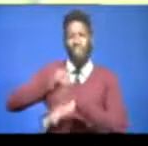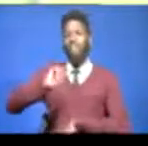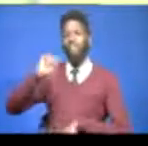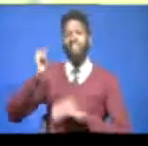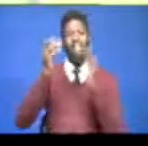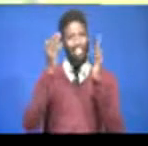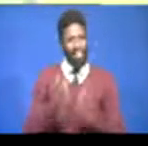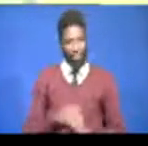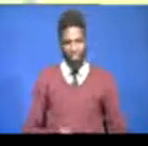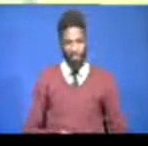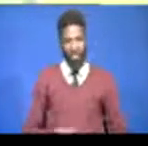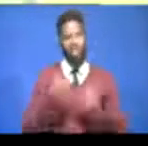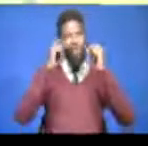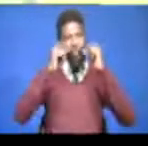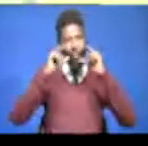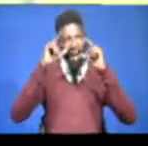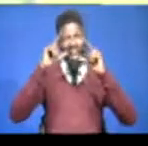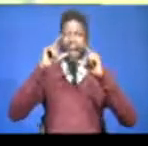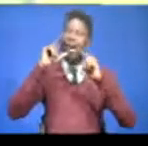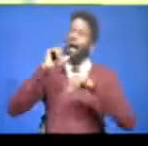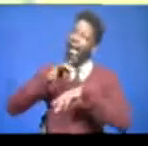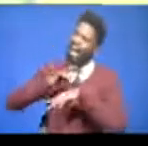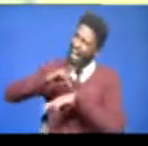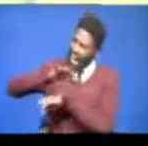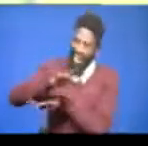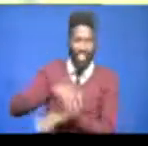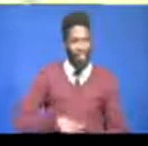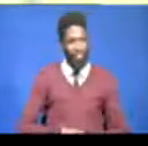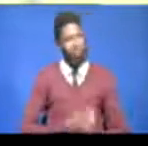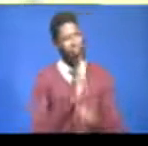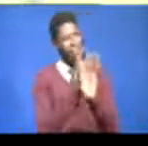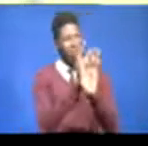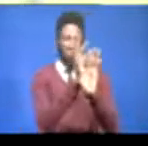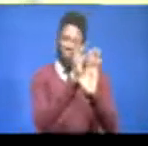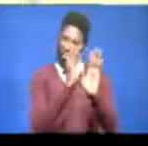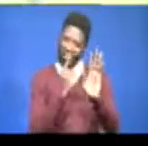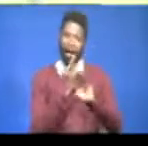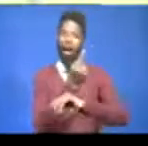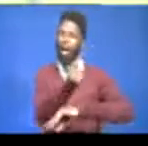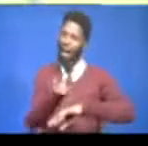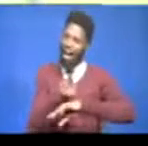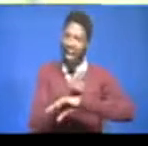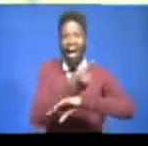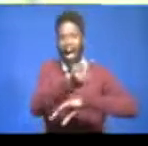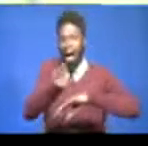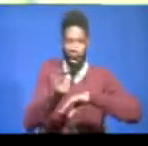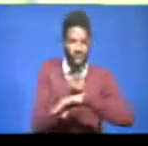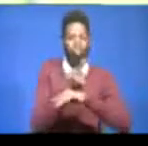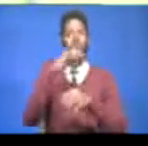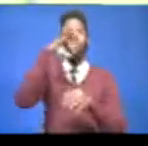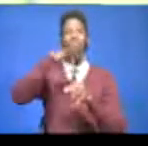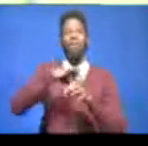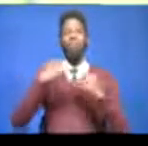lined up for many hours to vote for me and to vote for all the